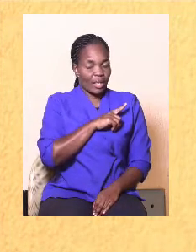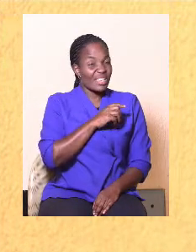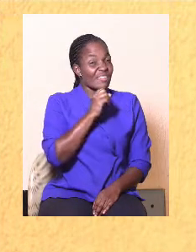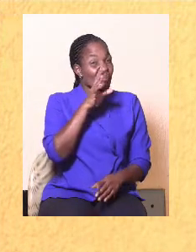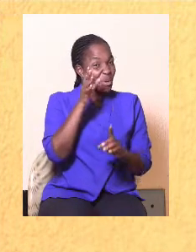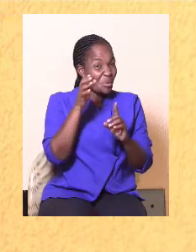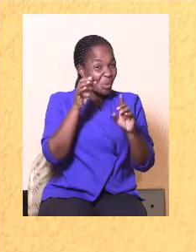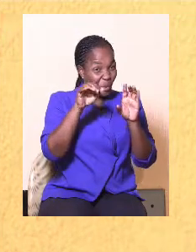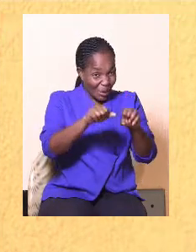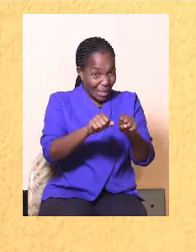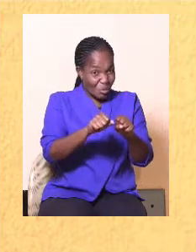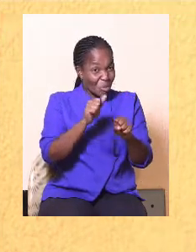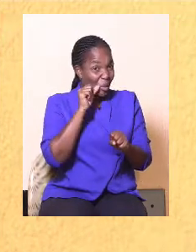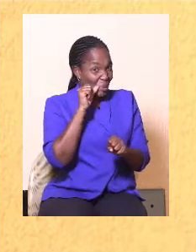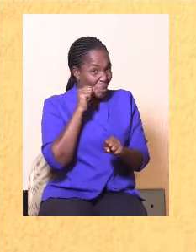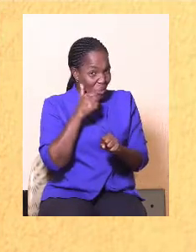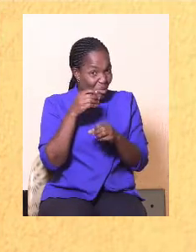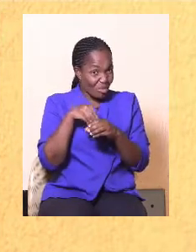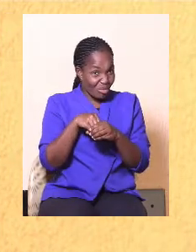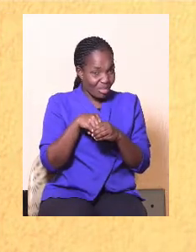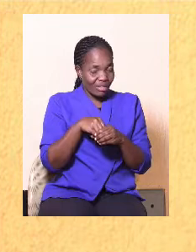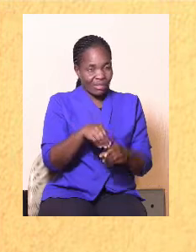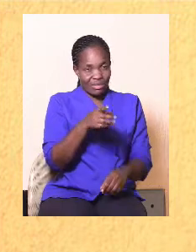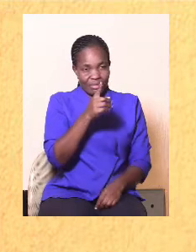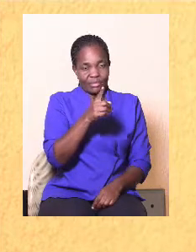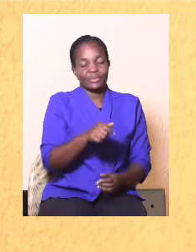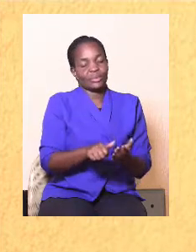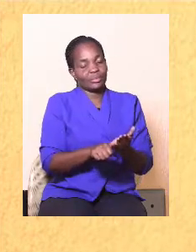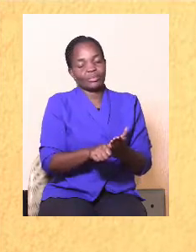consequences to those who